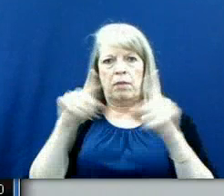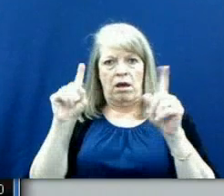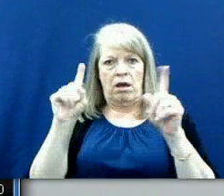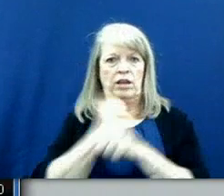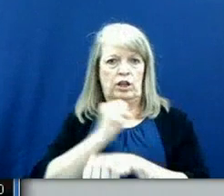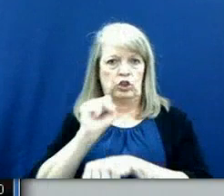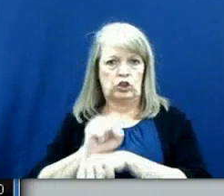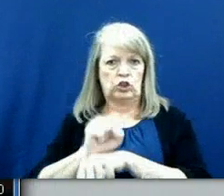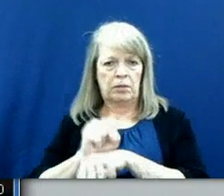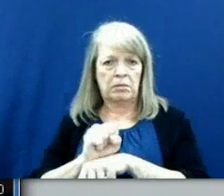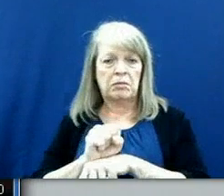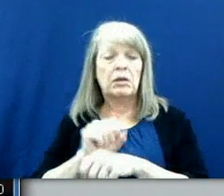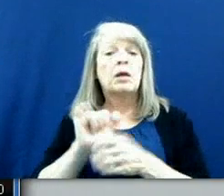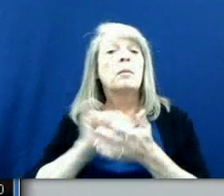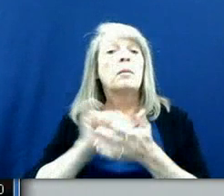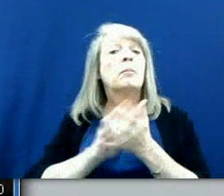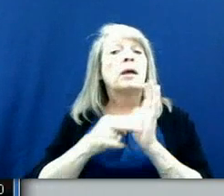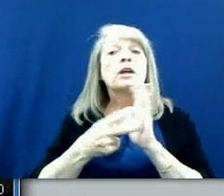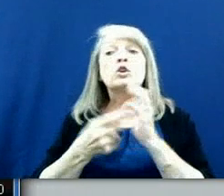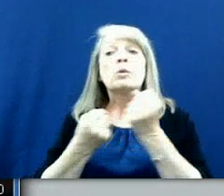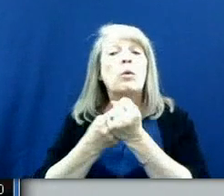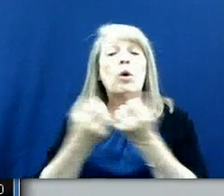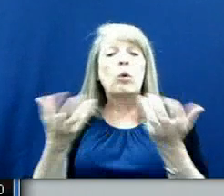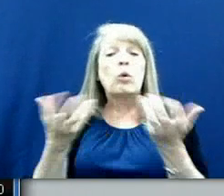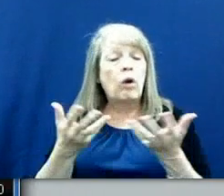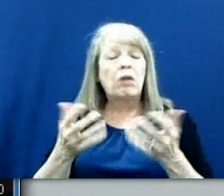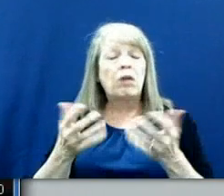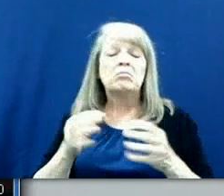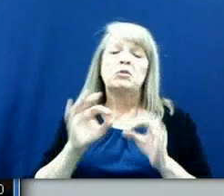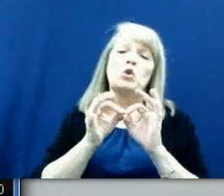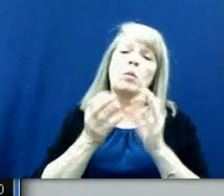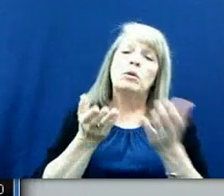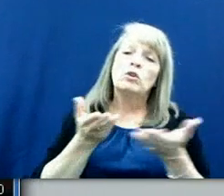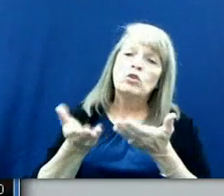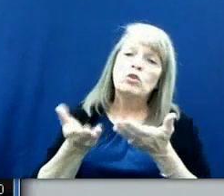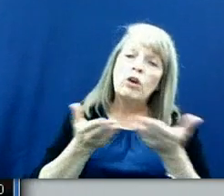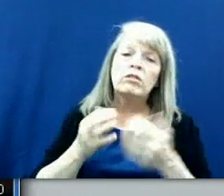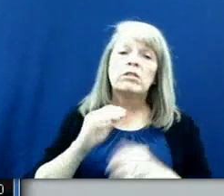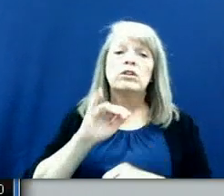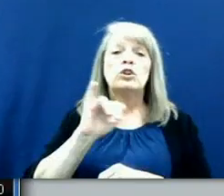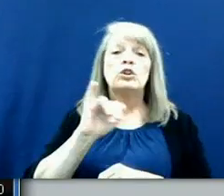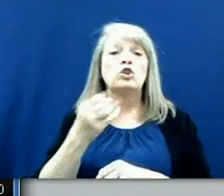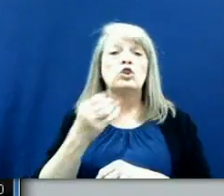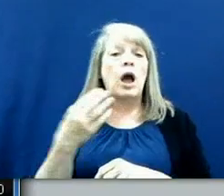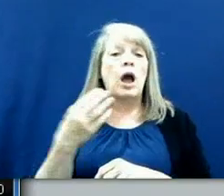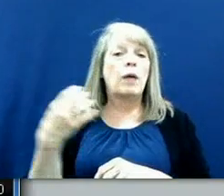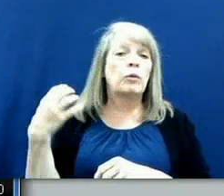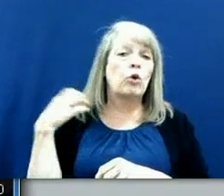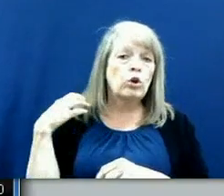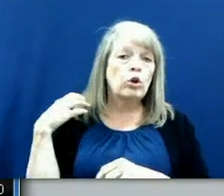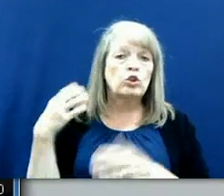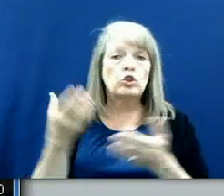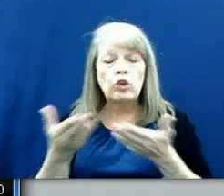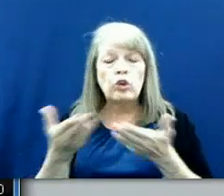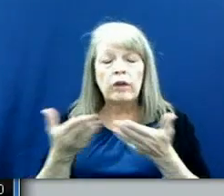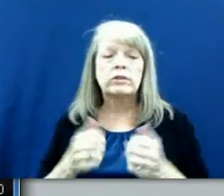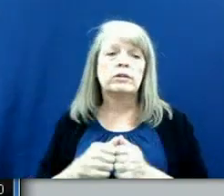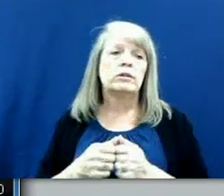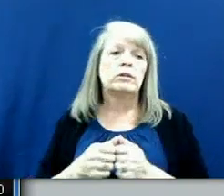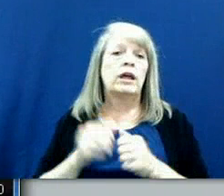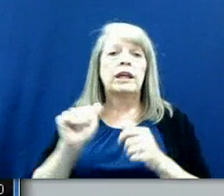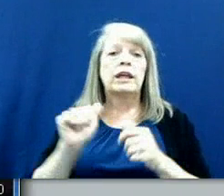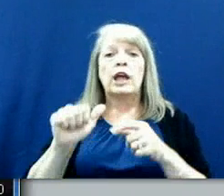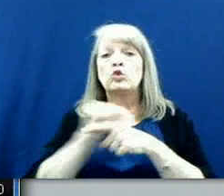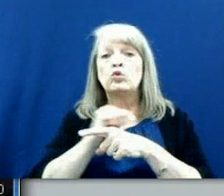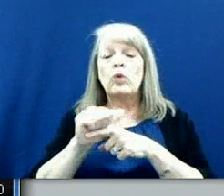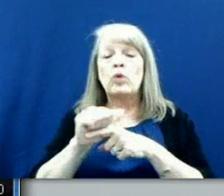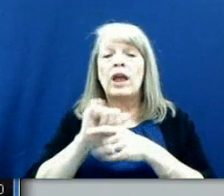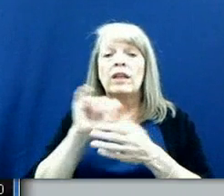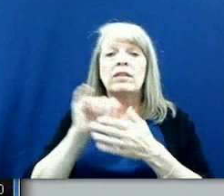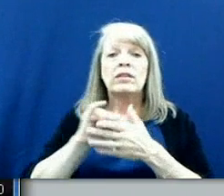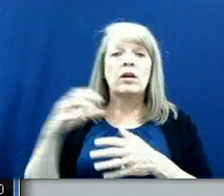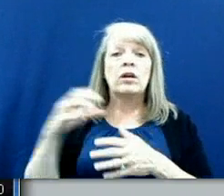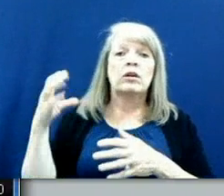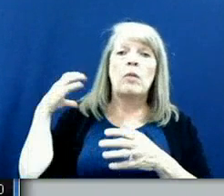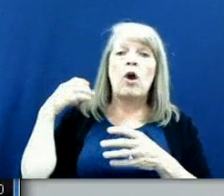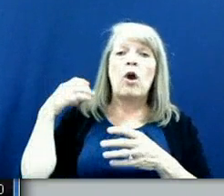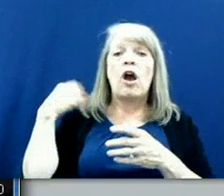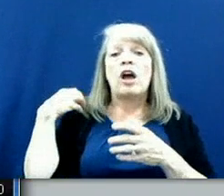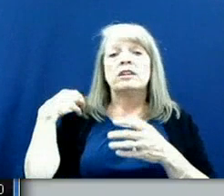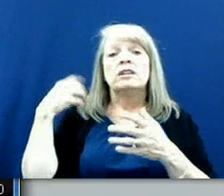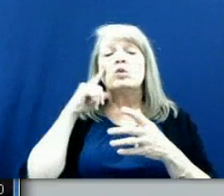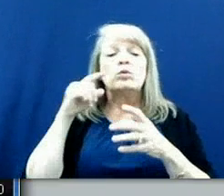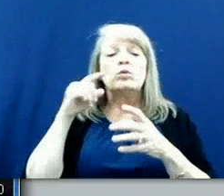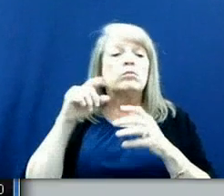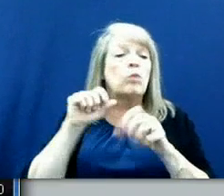mean providing interpreting services, job coaching services, training employers to work with the disabled or